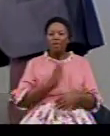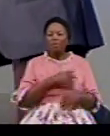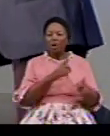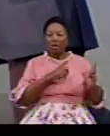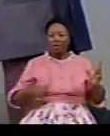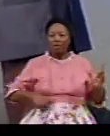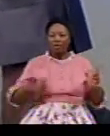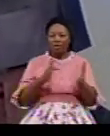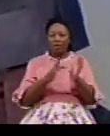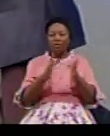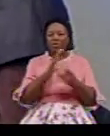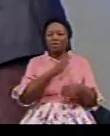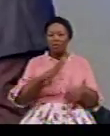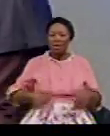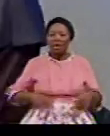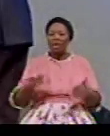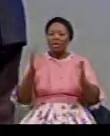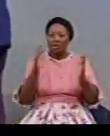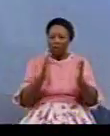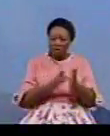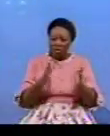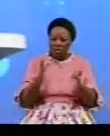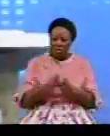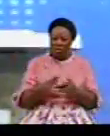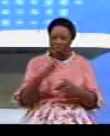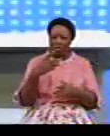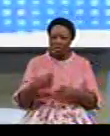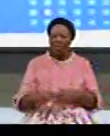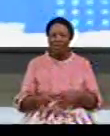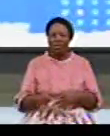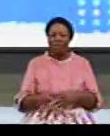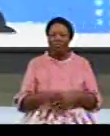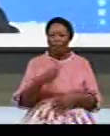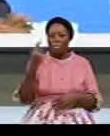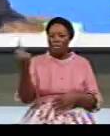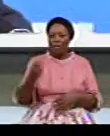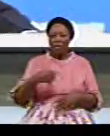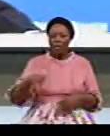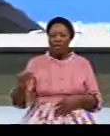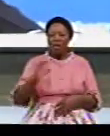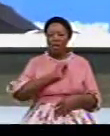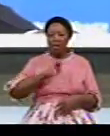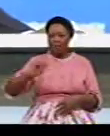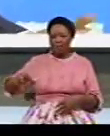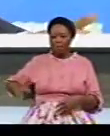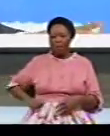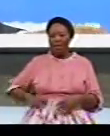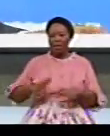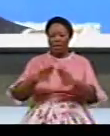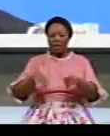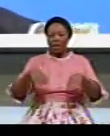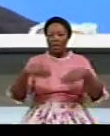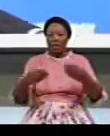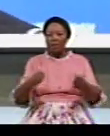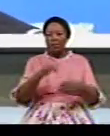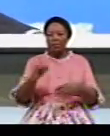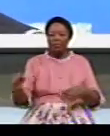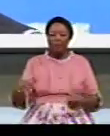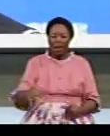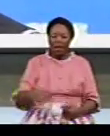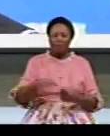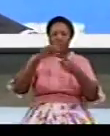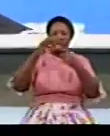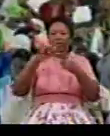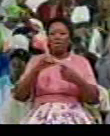will cleanse your personality and all those things that make you prodigal, unprofitable.